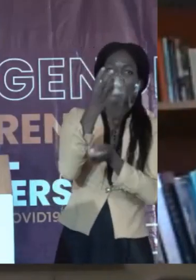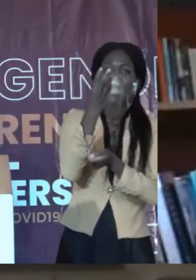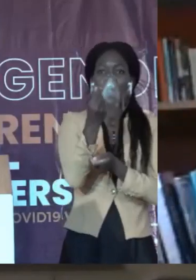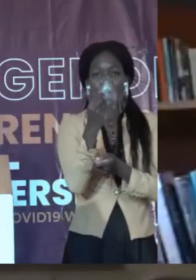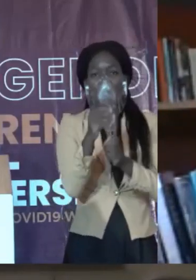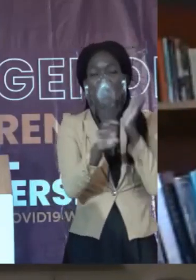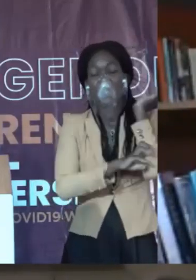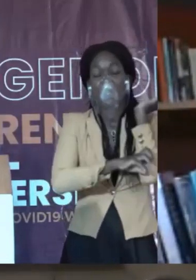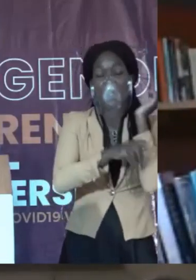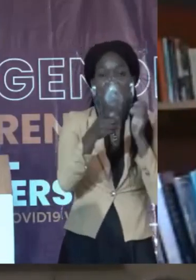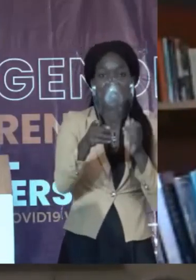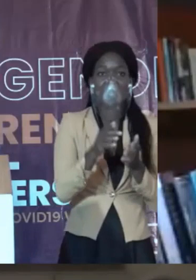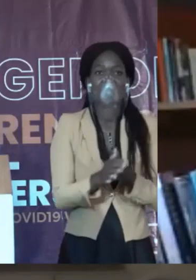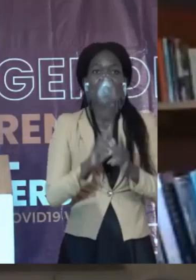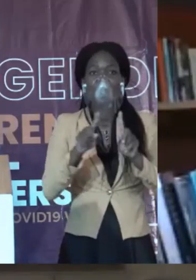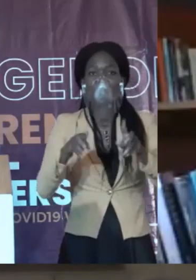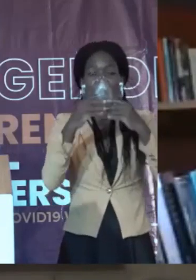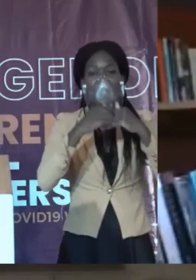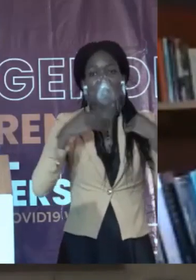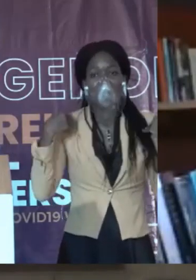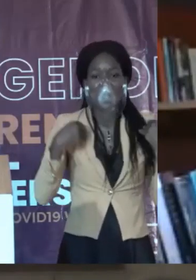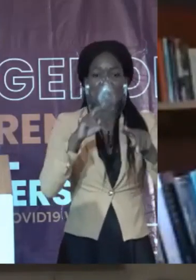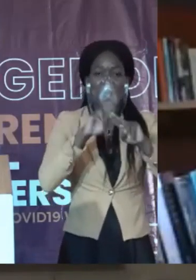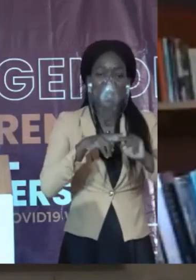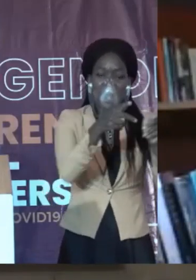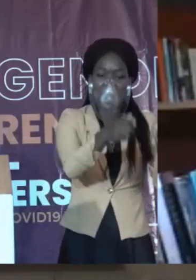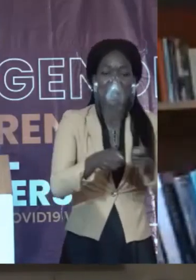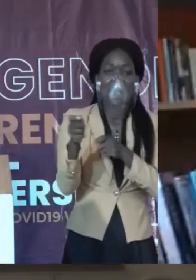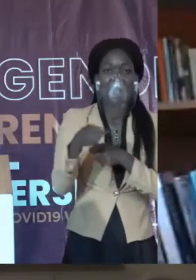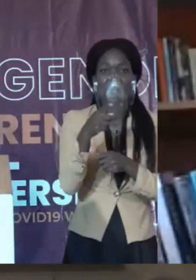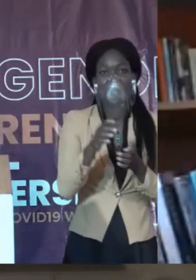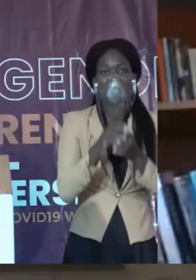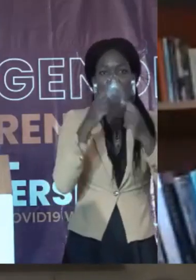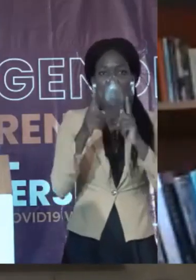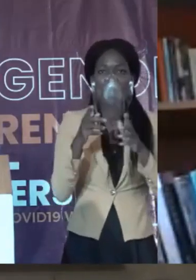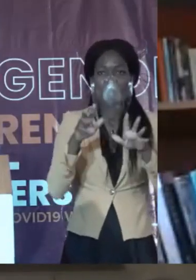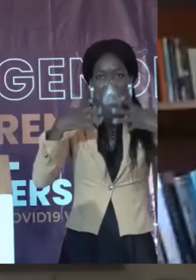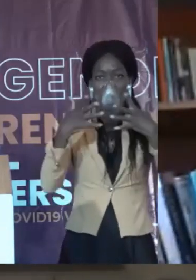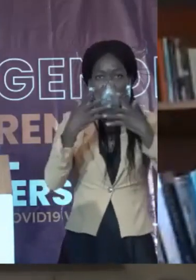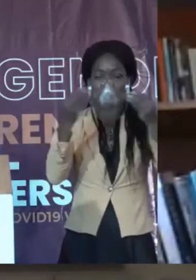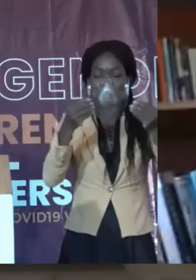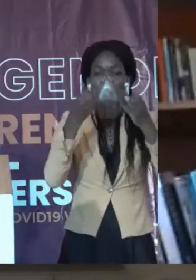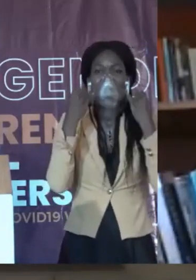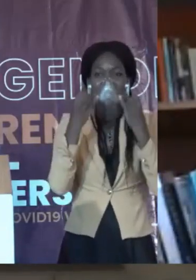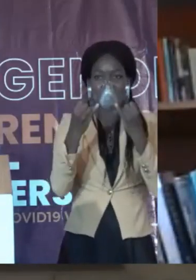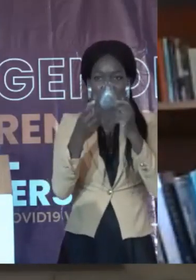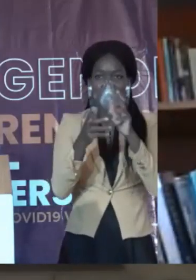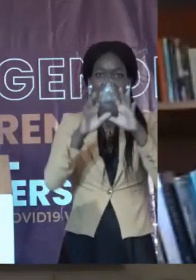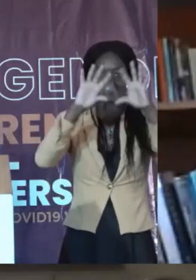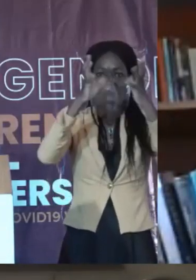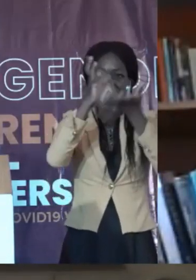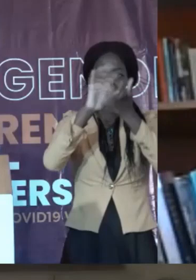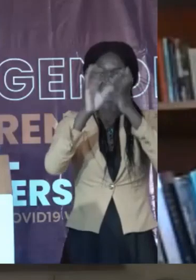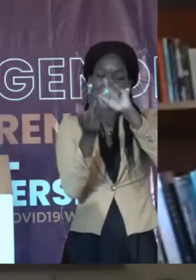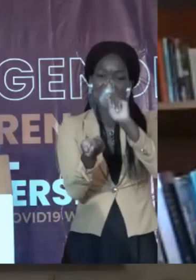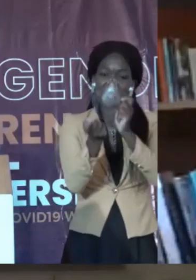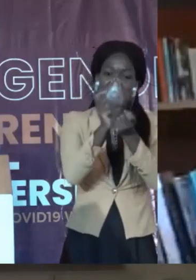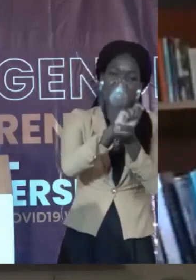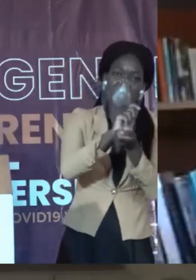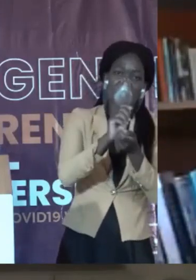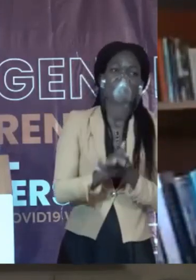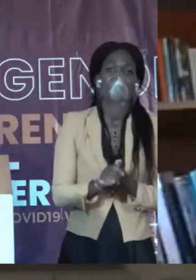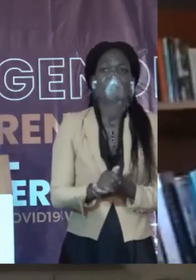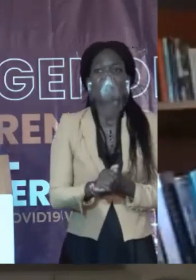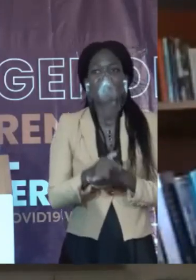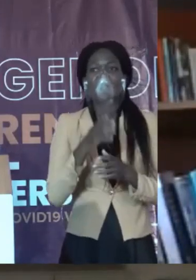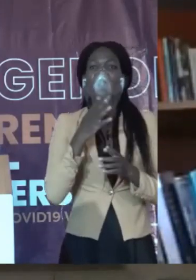women's farmers and in their ability to be resilient to climate change, but also to be more productive at scale means that you could add a